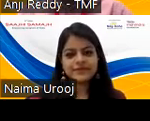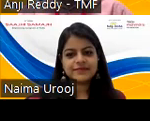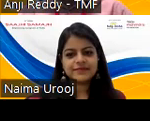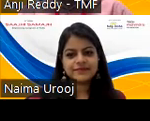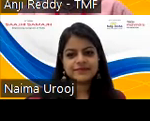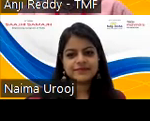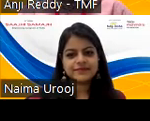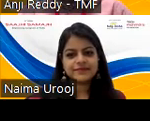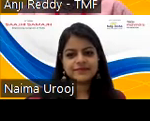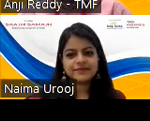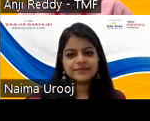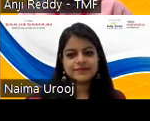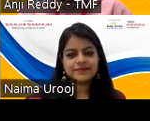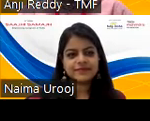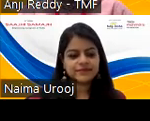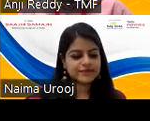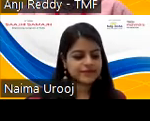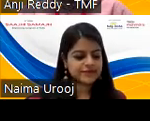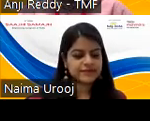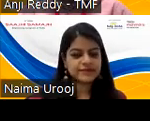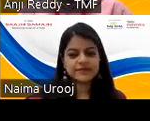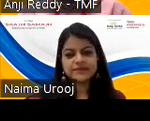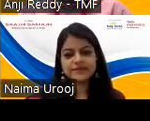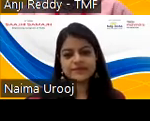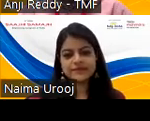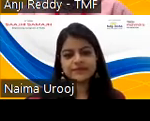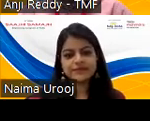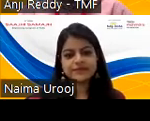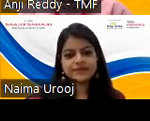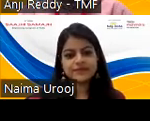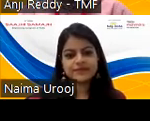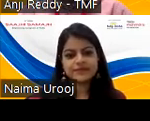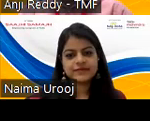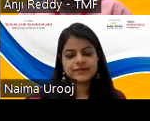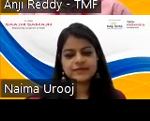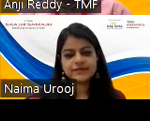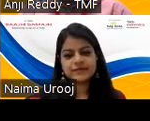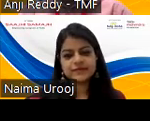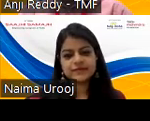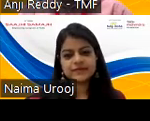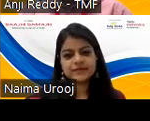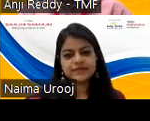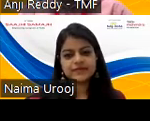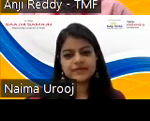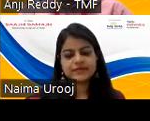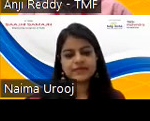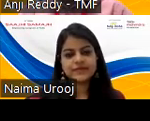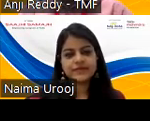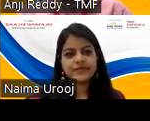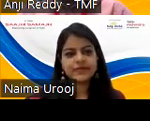distractions. For better viewing experience, you can make necessary changes through pinning appropriate screens as per your wish.